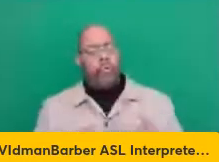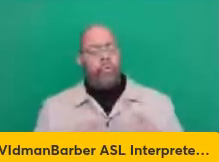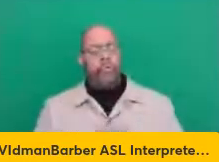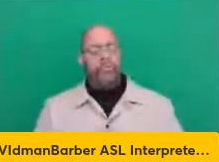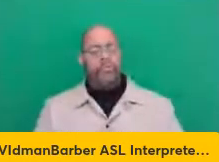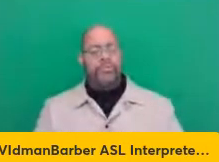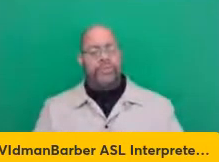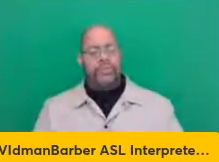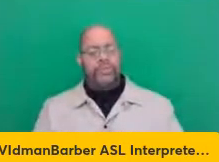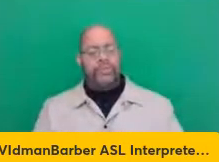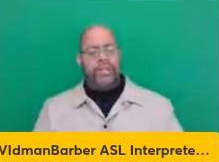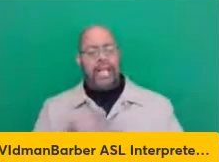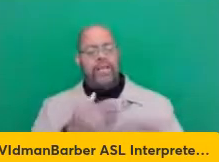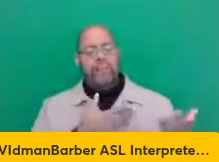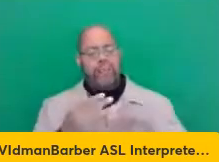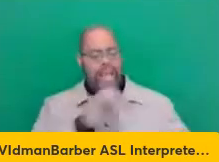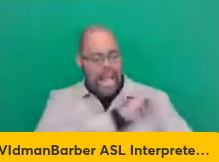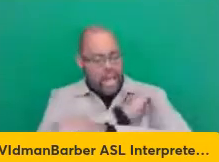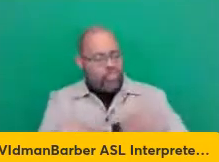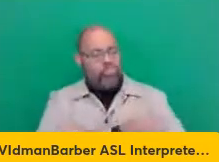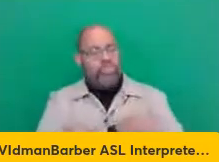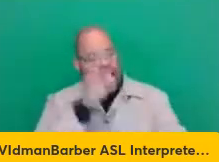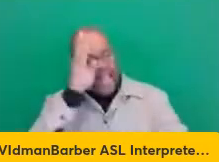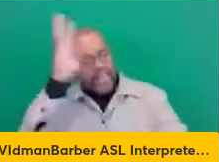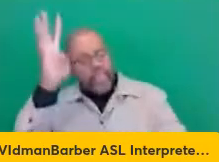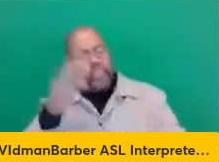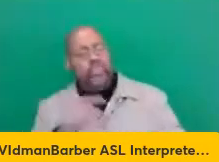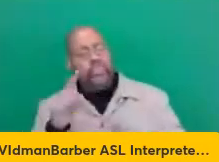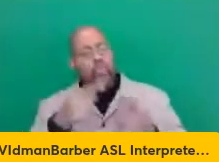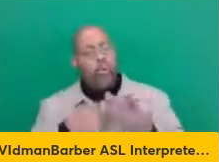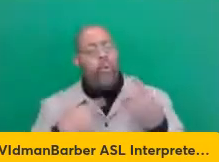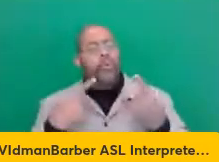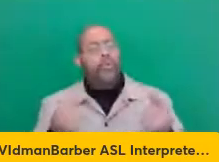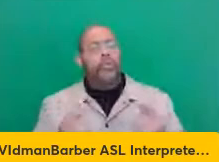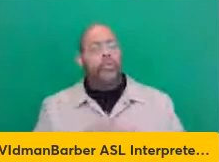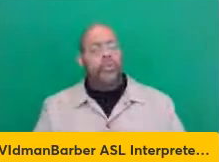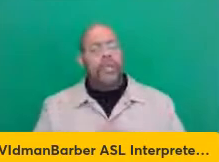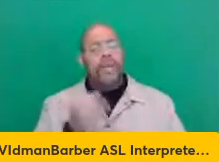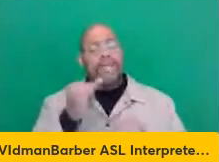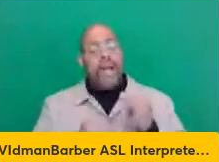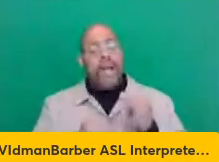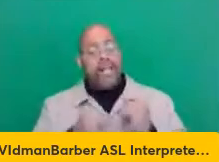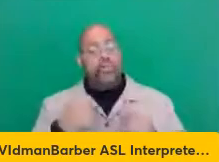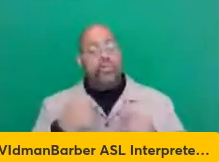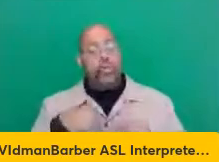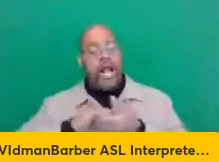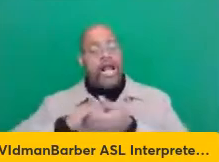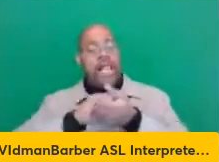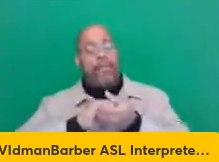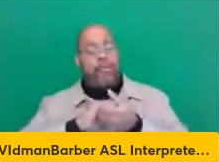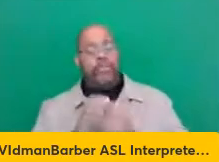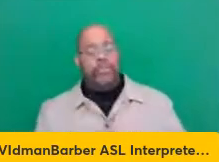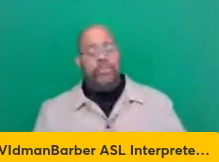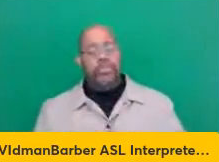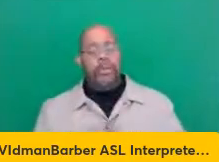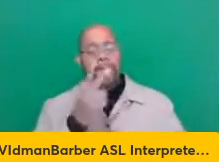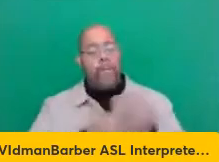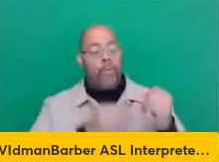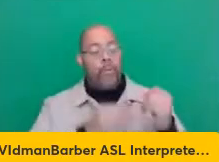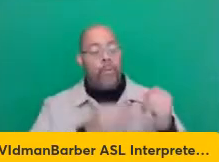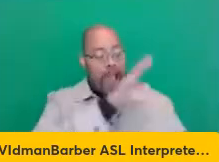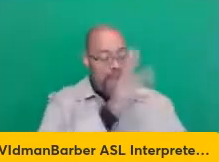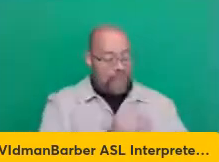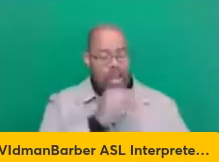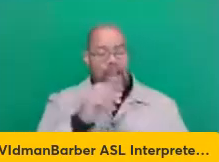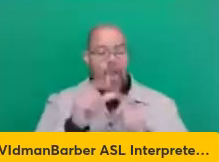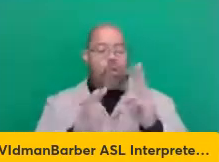enthusiastic and bring energy and innovation to what we do. And then finally, to our collaborators, both on the continent and